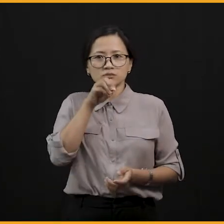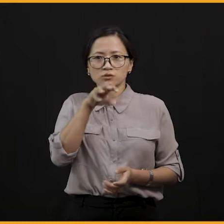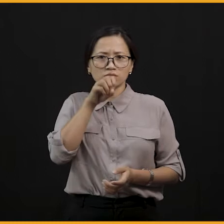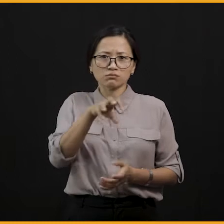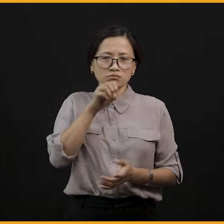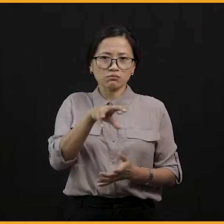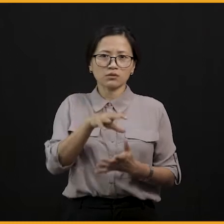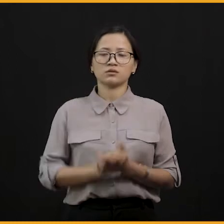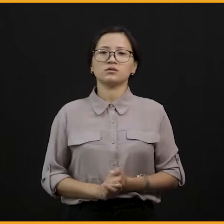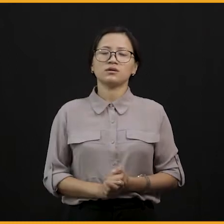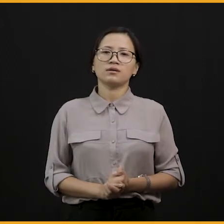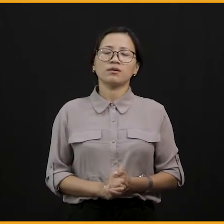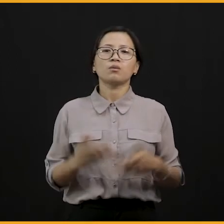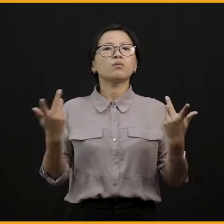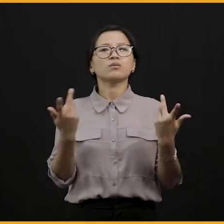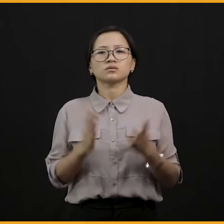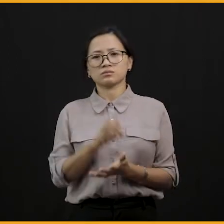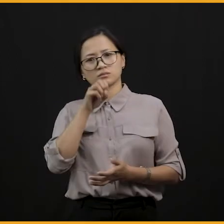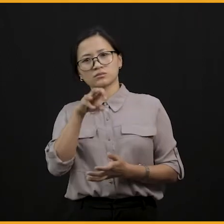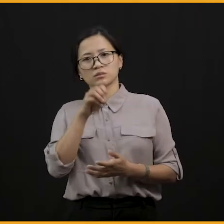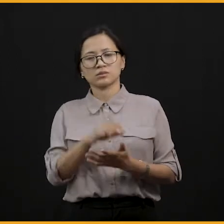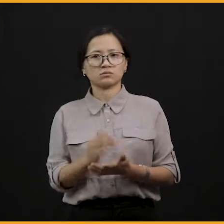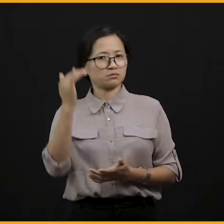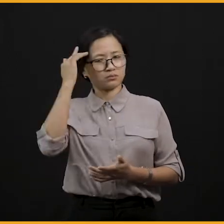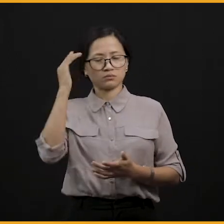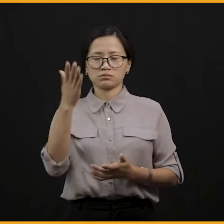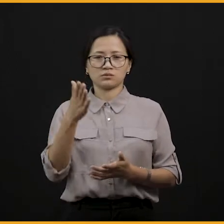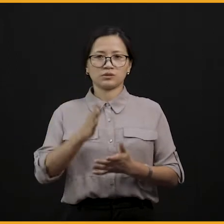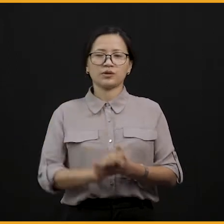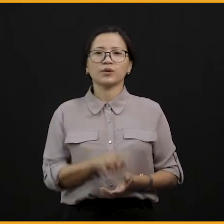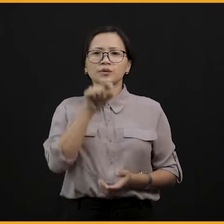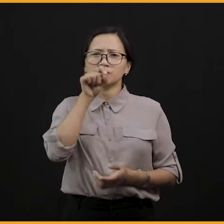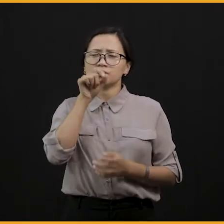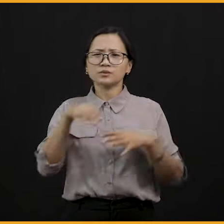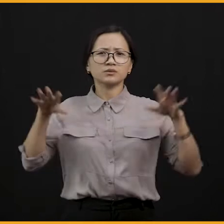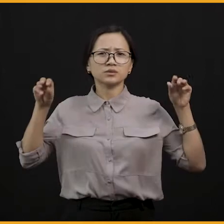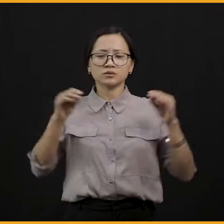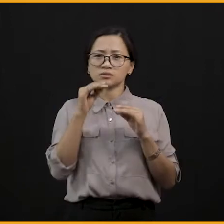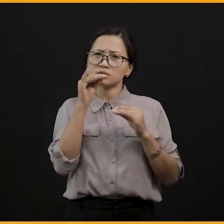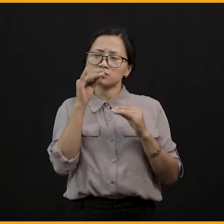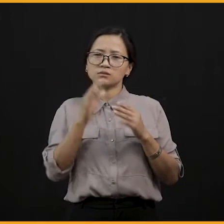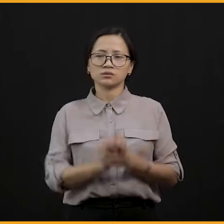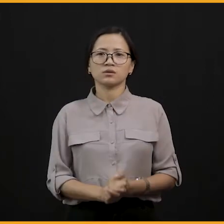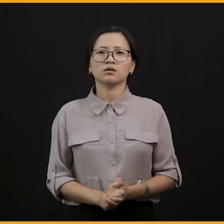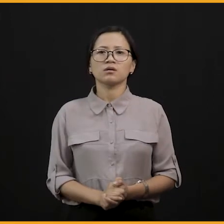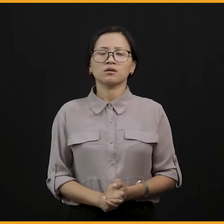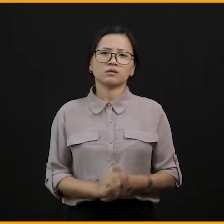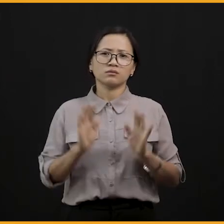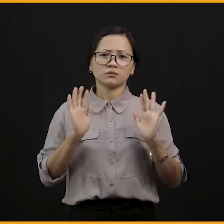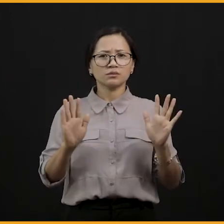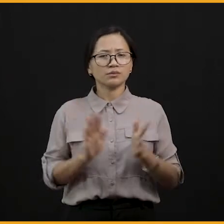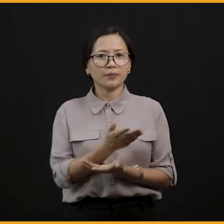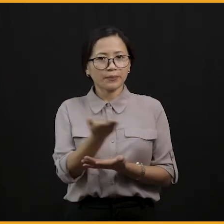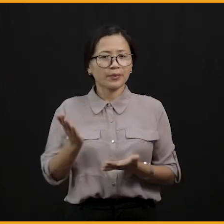the dog is barking, right? Birds chirping. We don't know the reason behind why they are chirping. They may be